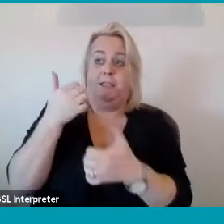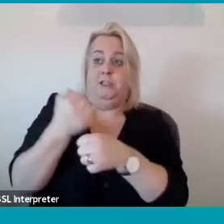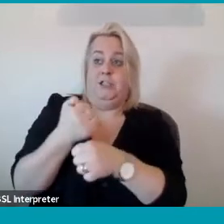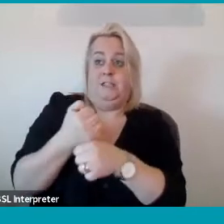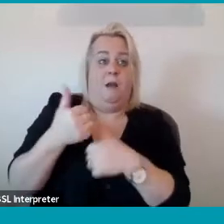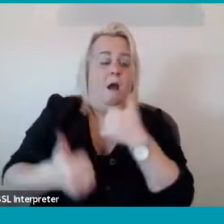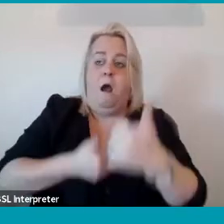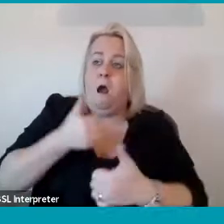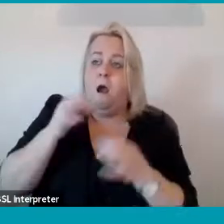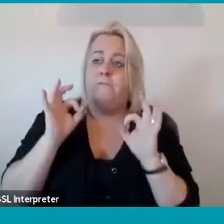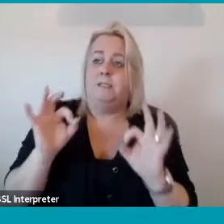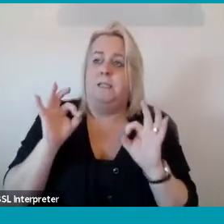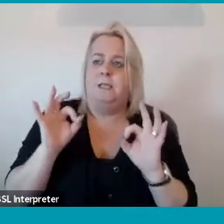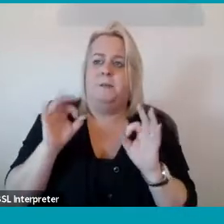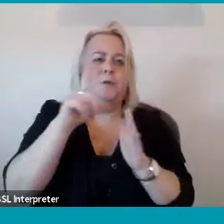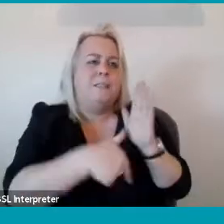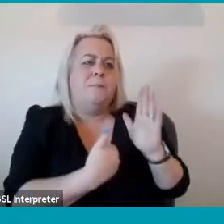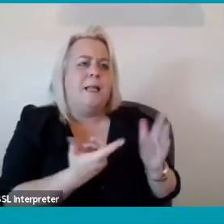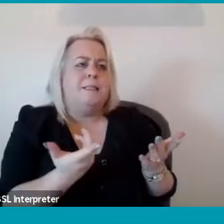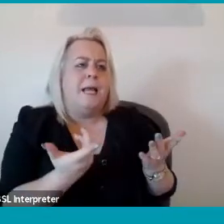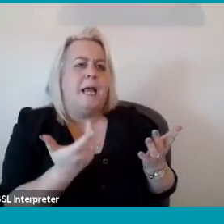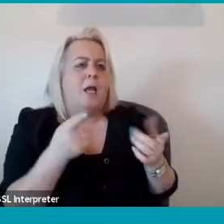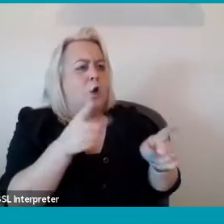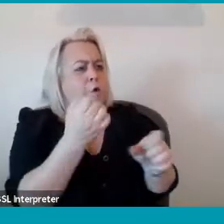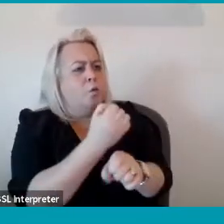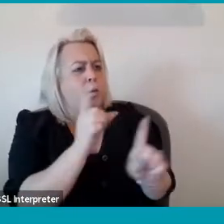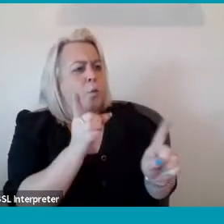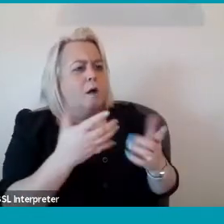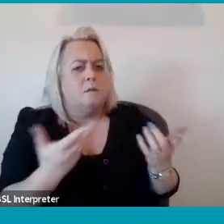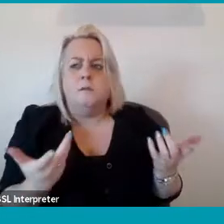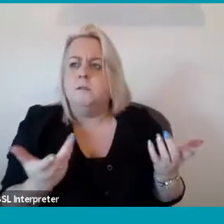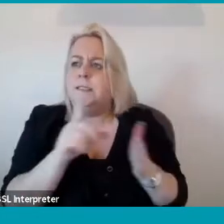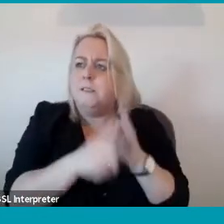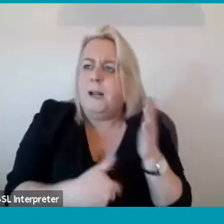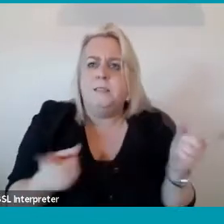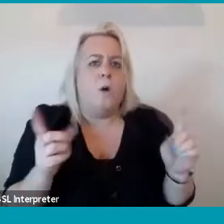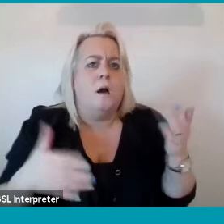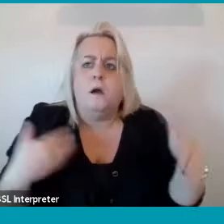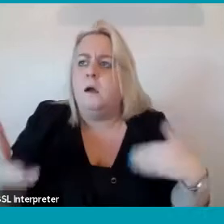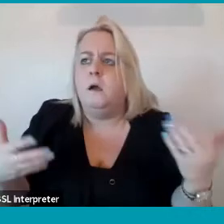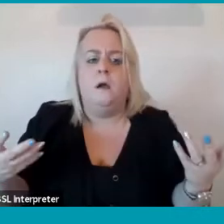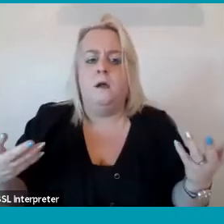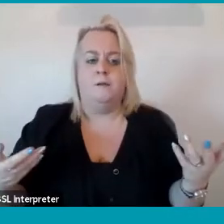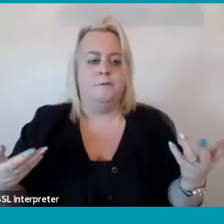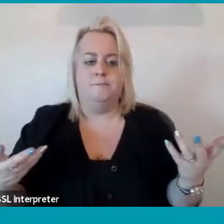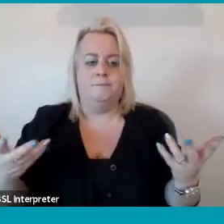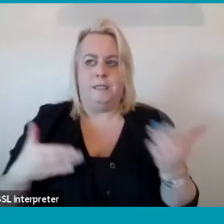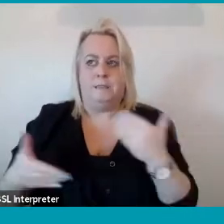What are you doing on disability? And the whole tone of voice changes, and it's kind of,